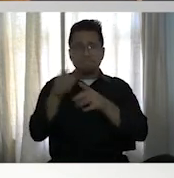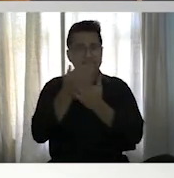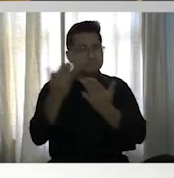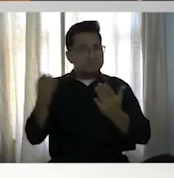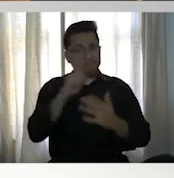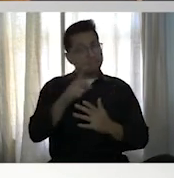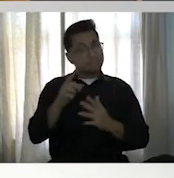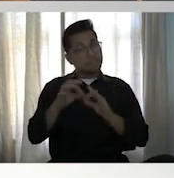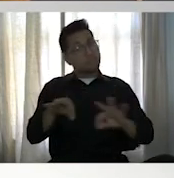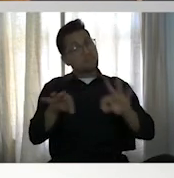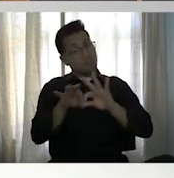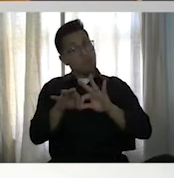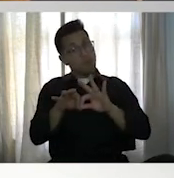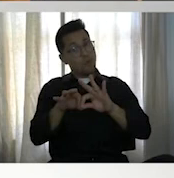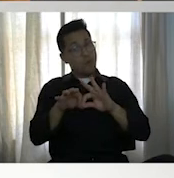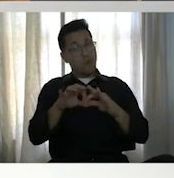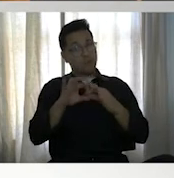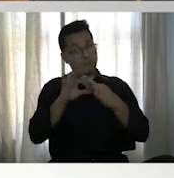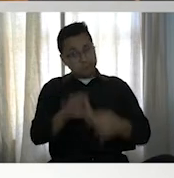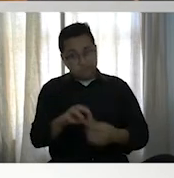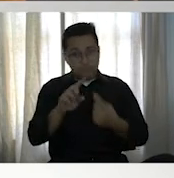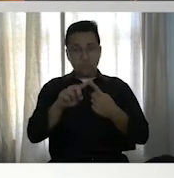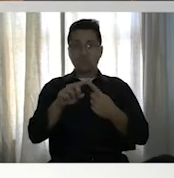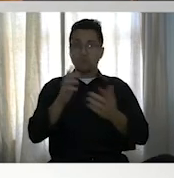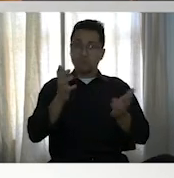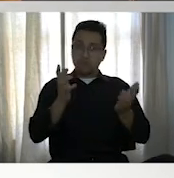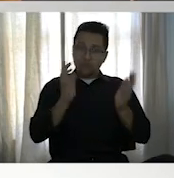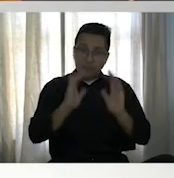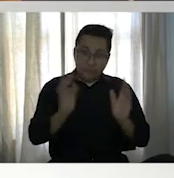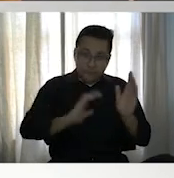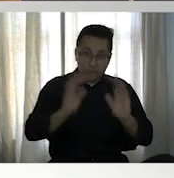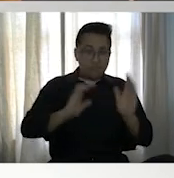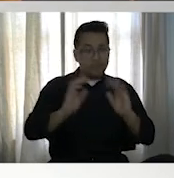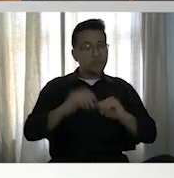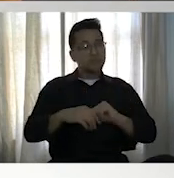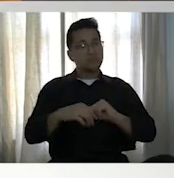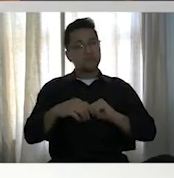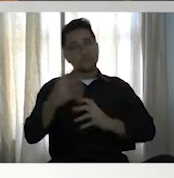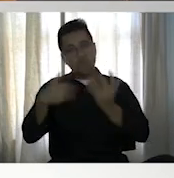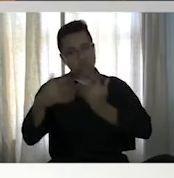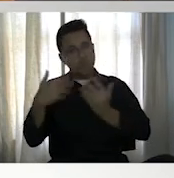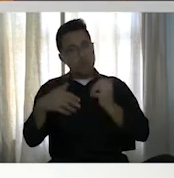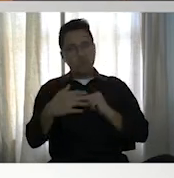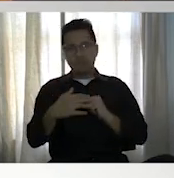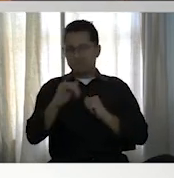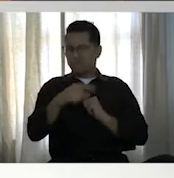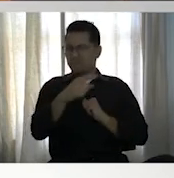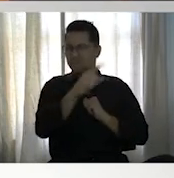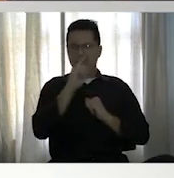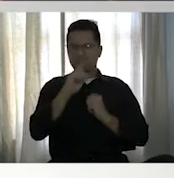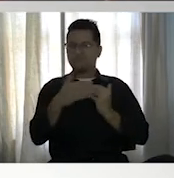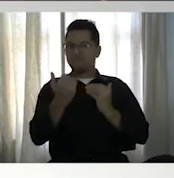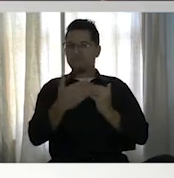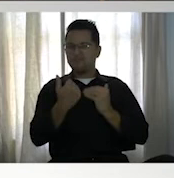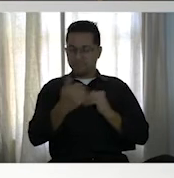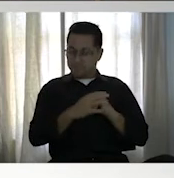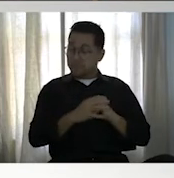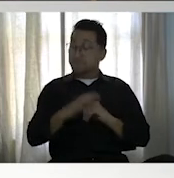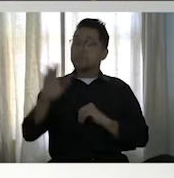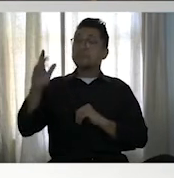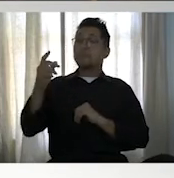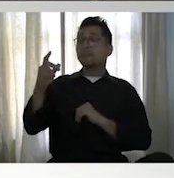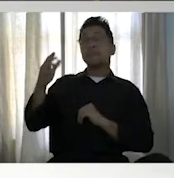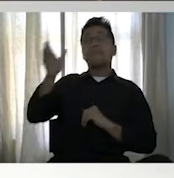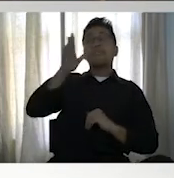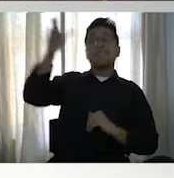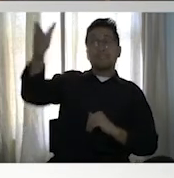critical thing to conversation, social, just being together with somebody. So this is a very easy thing to do. And eventually, what you